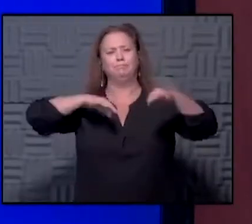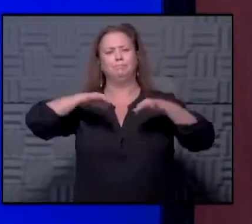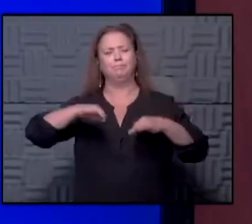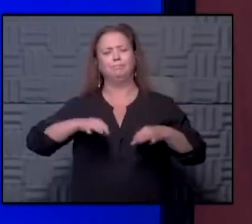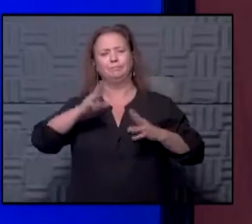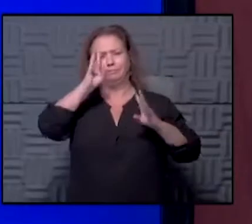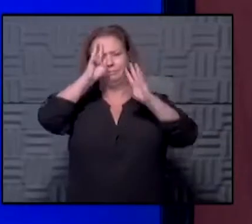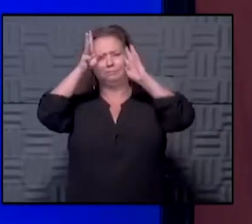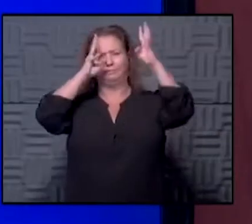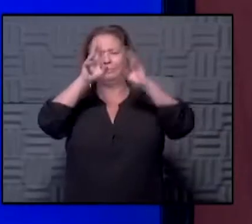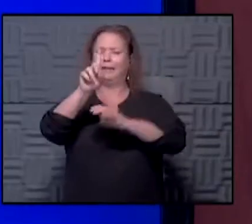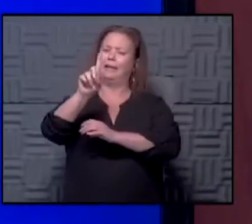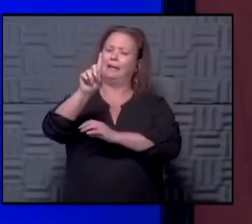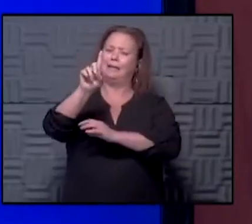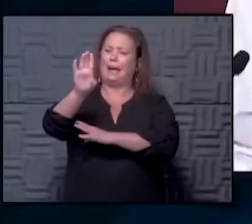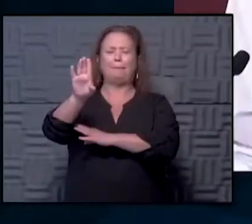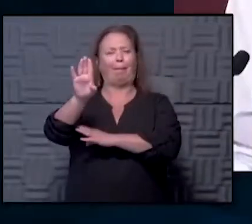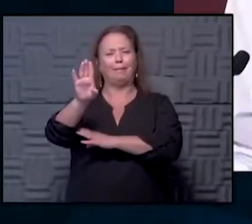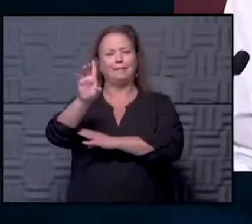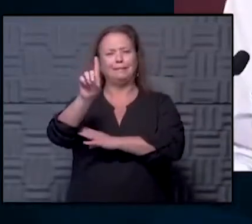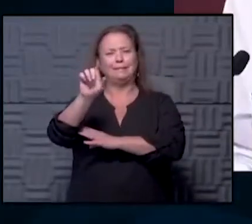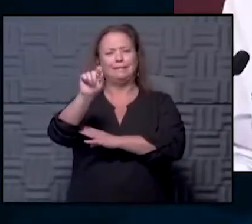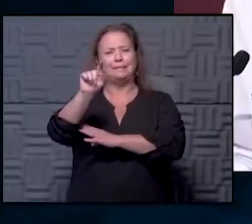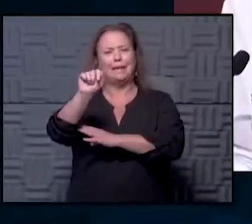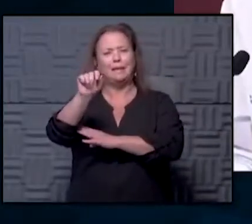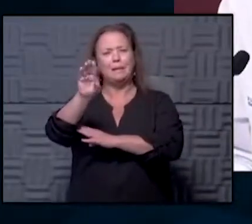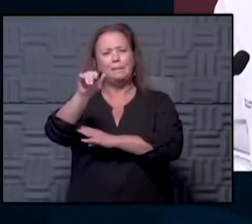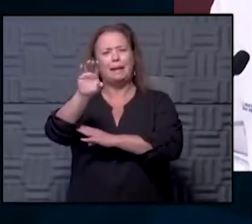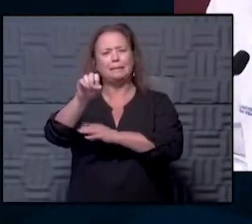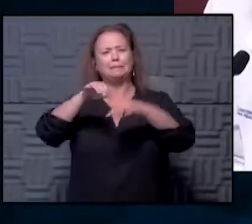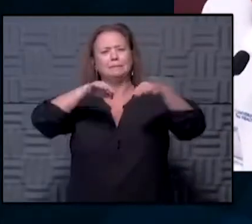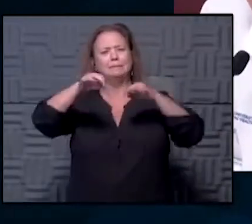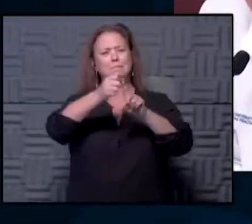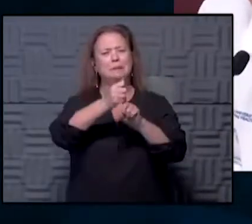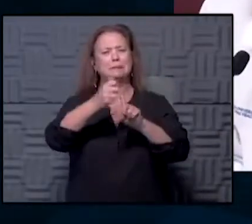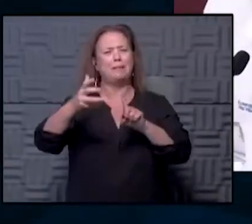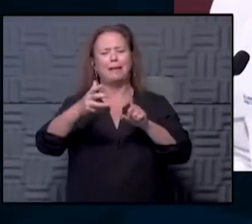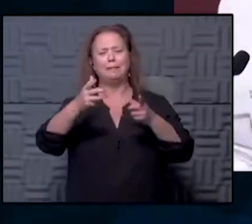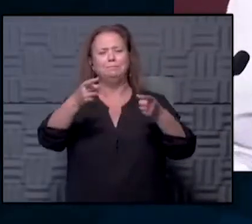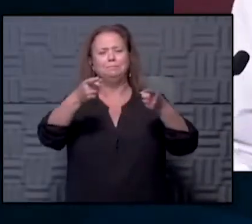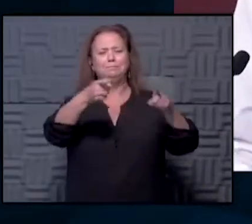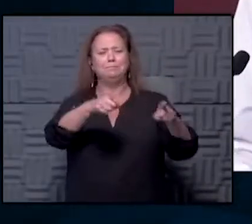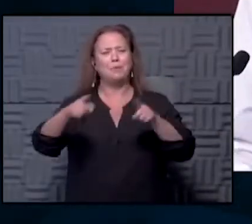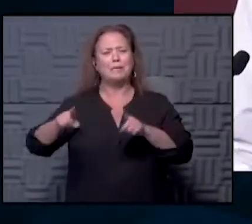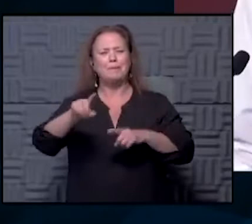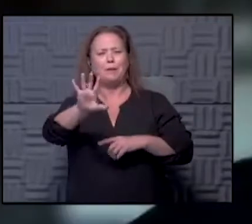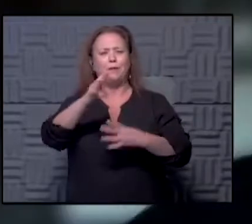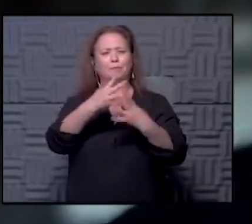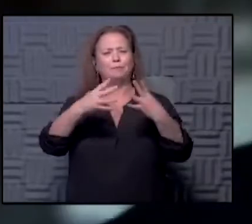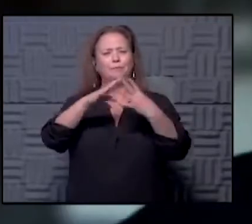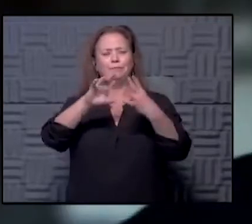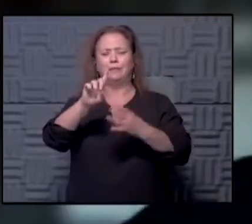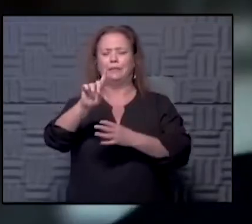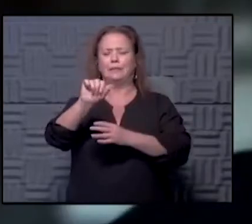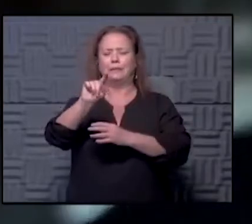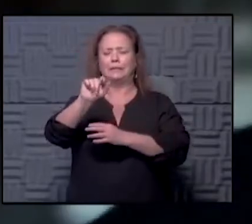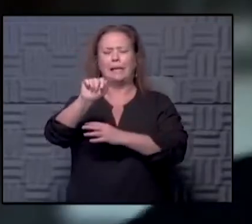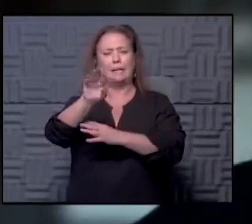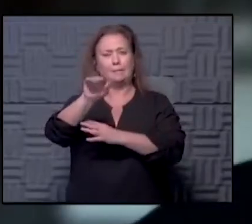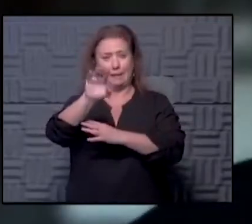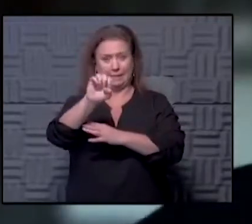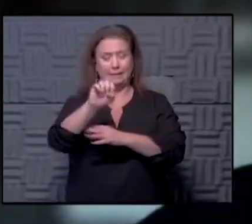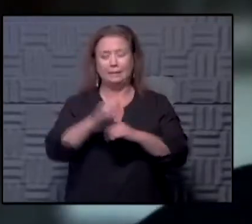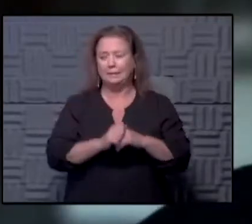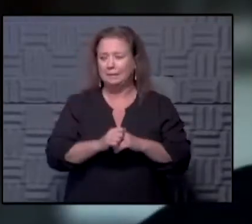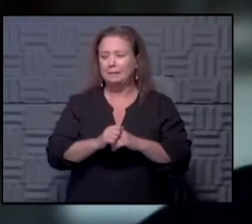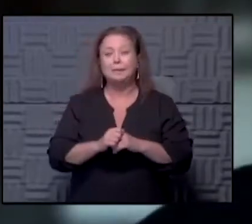came up with the idea of a database, and how's it going, and tell us about what's on it. Well, I was